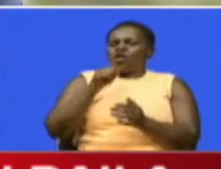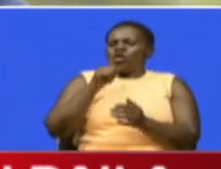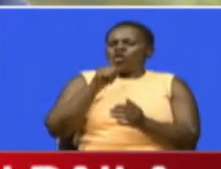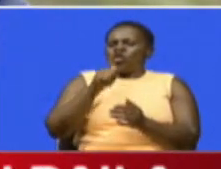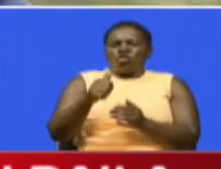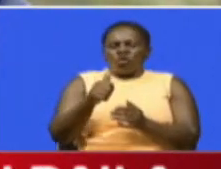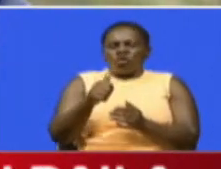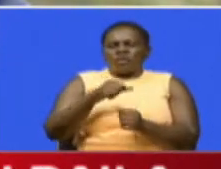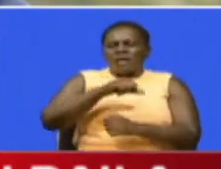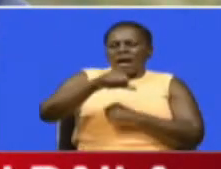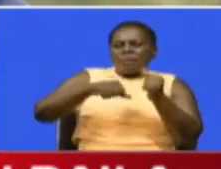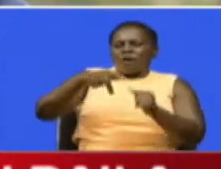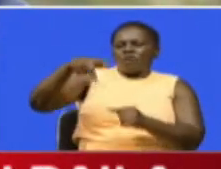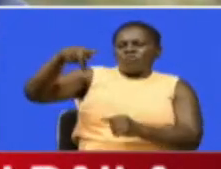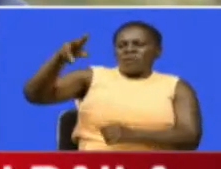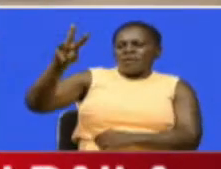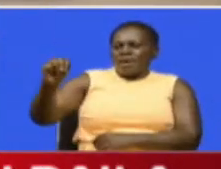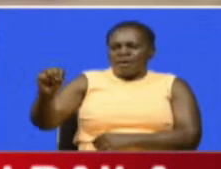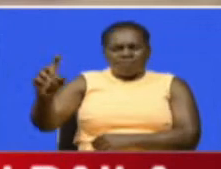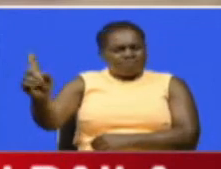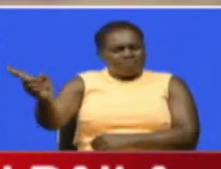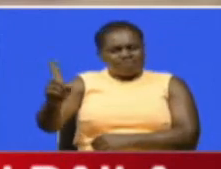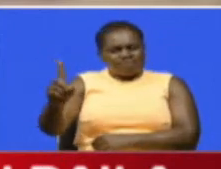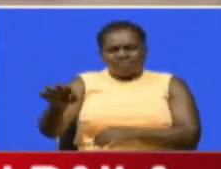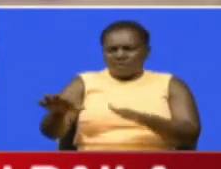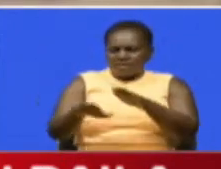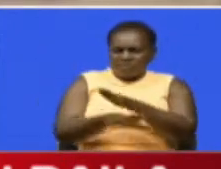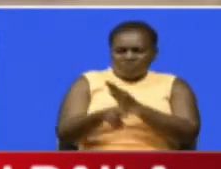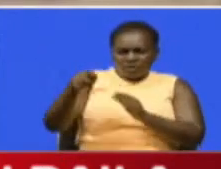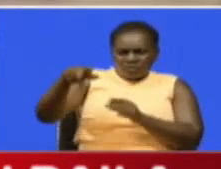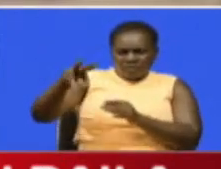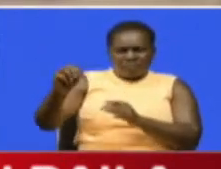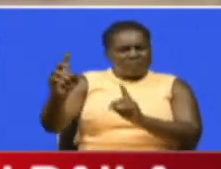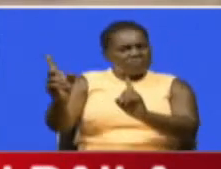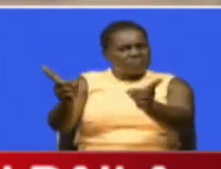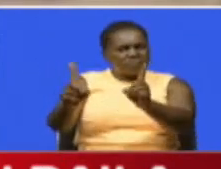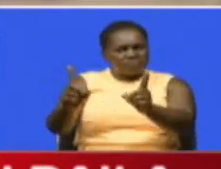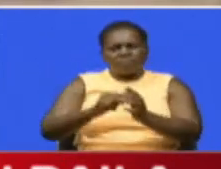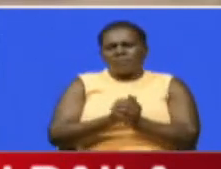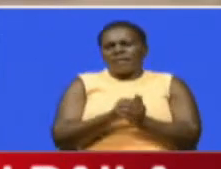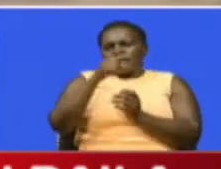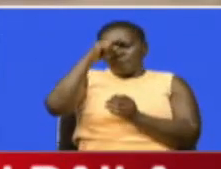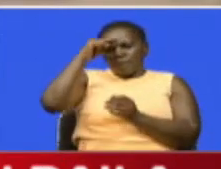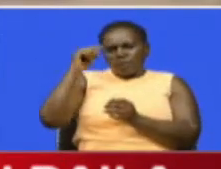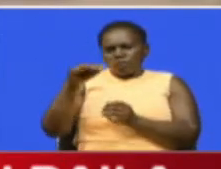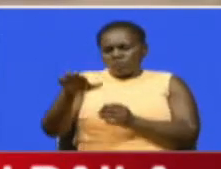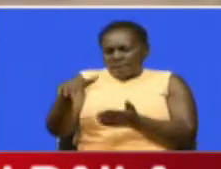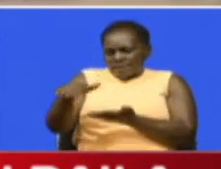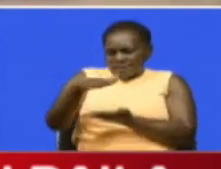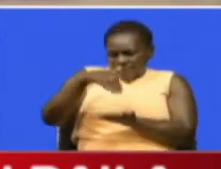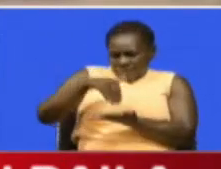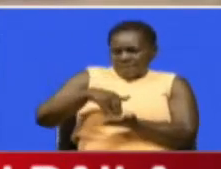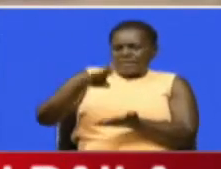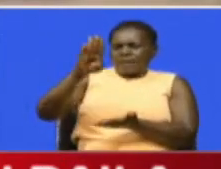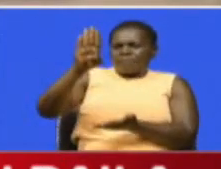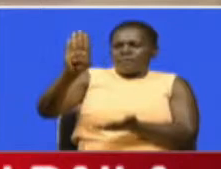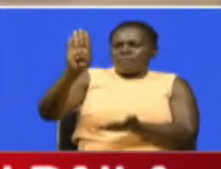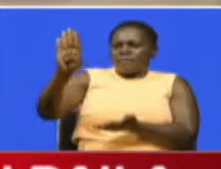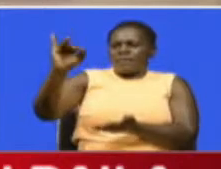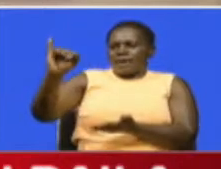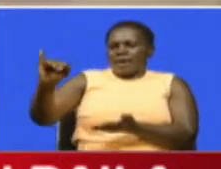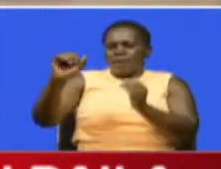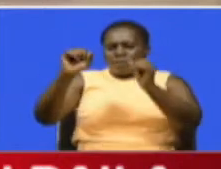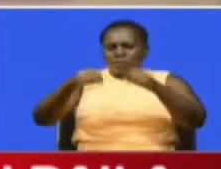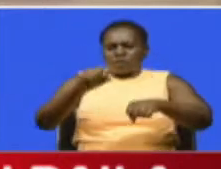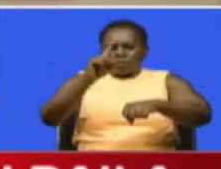about a prime minister, his deputies, and so on, no. Because you're at the center of this and you talk about